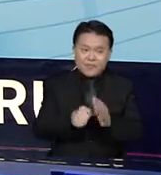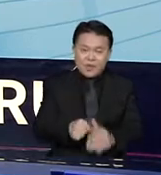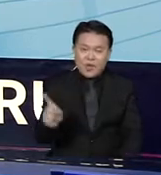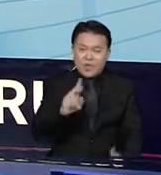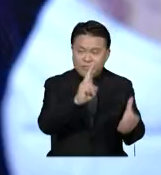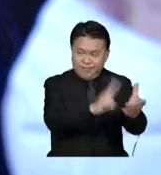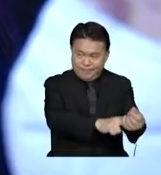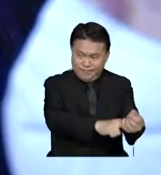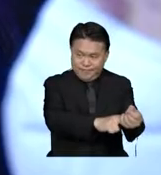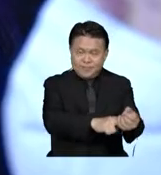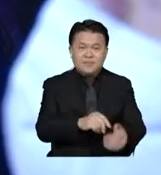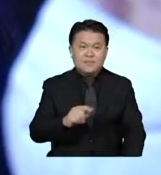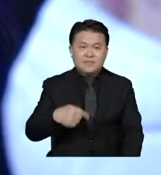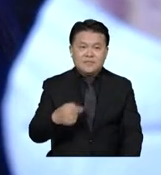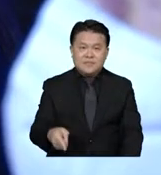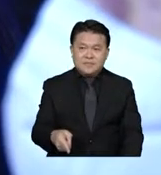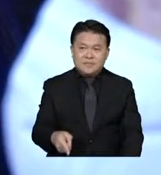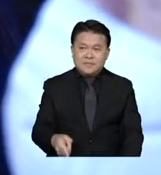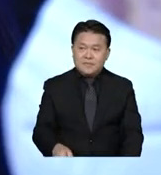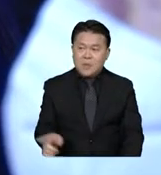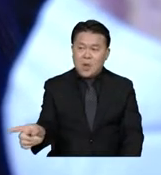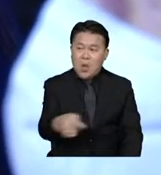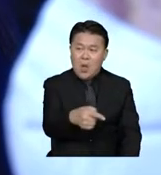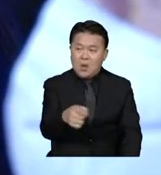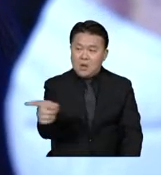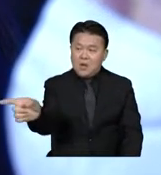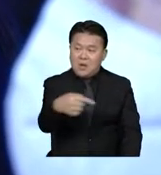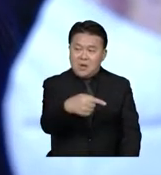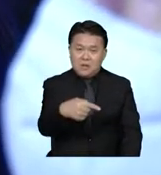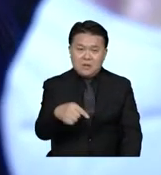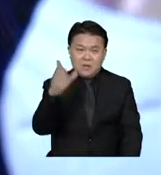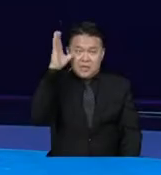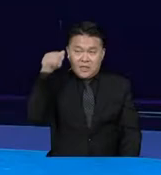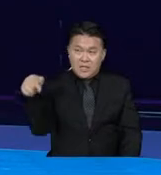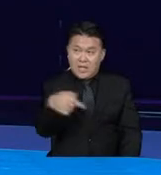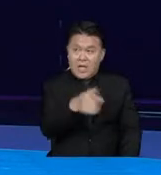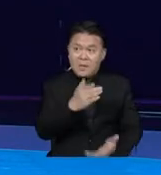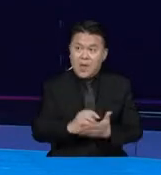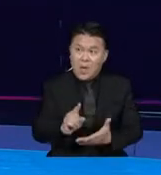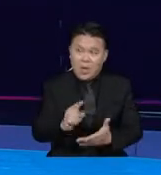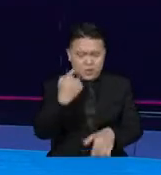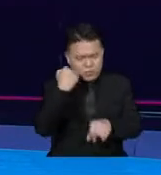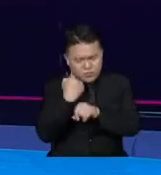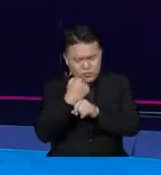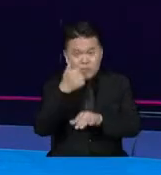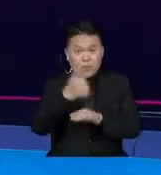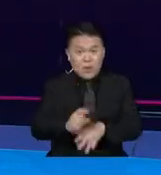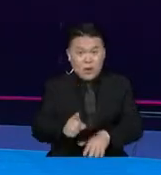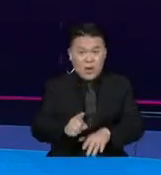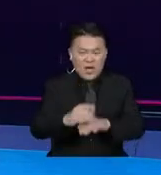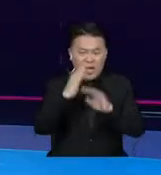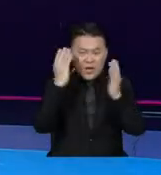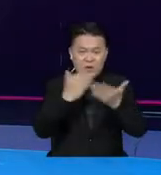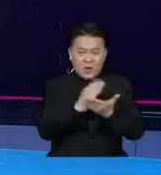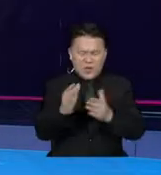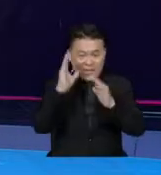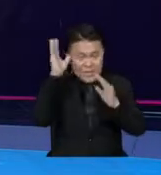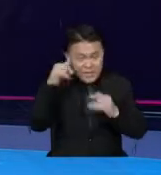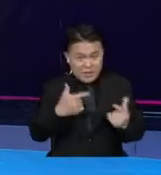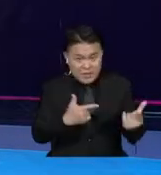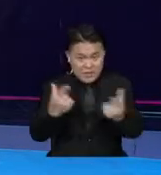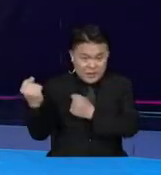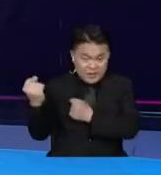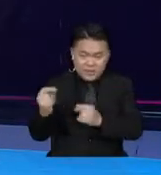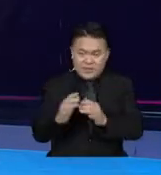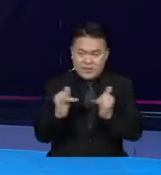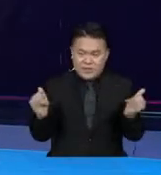what we found was that all types of dogs are very good at following all types of human gestures. They show this